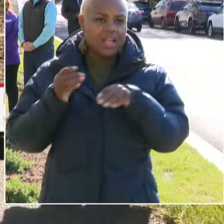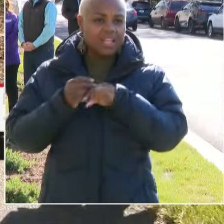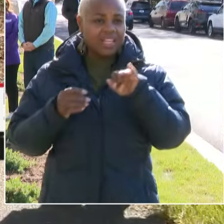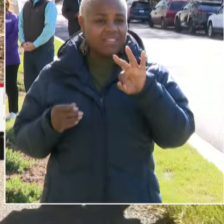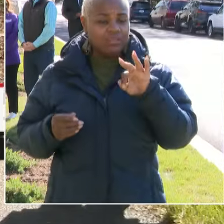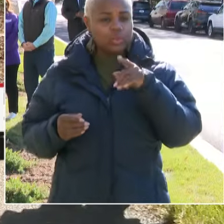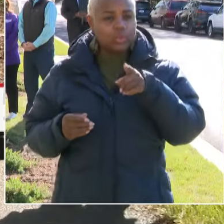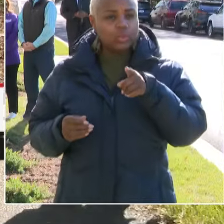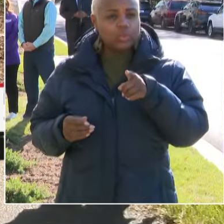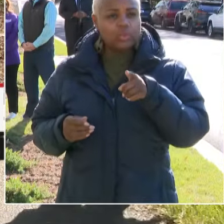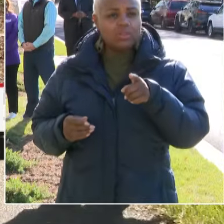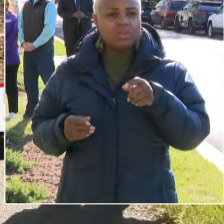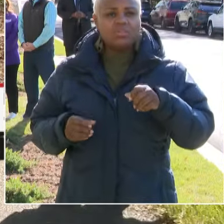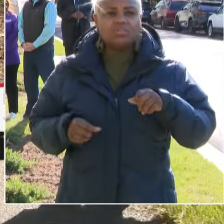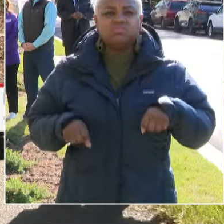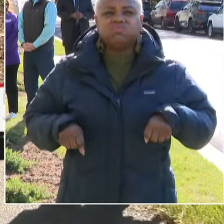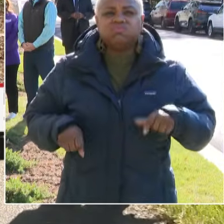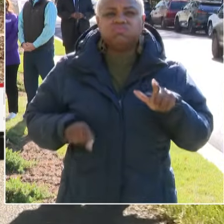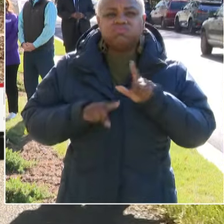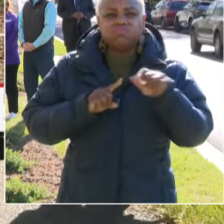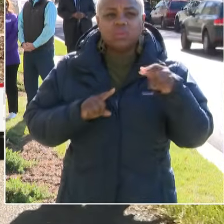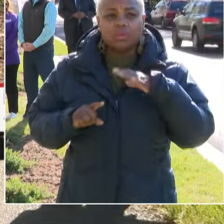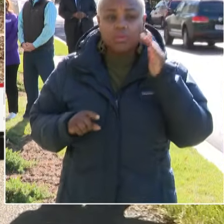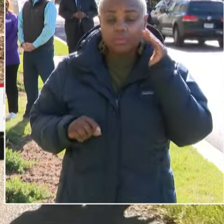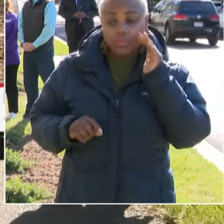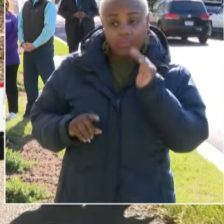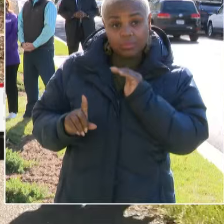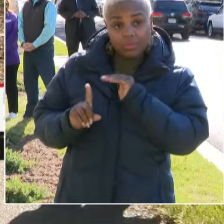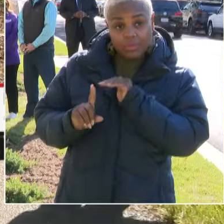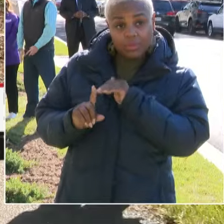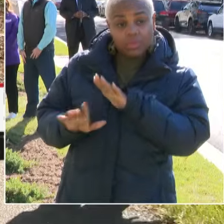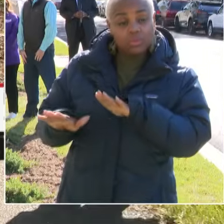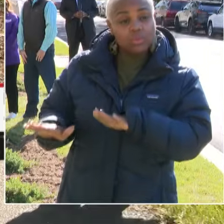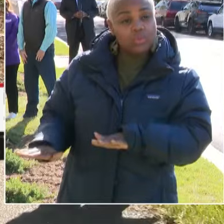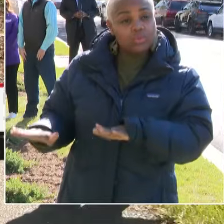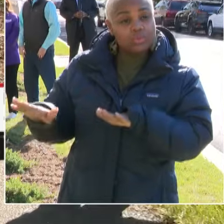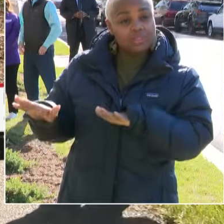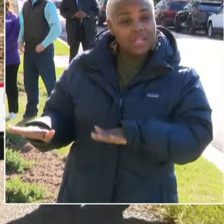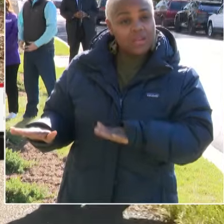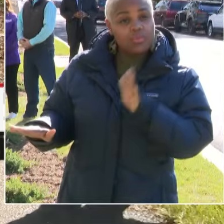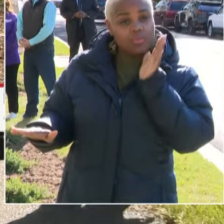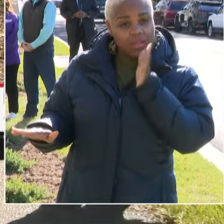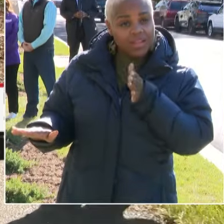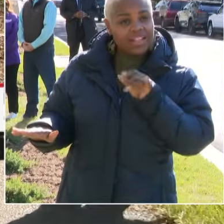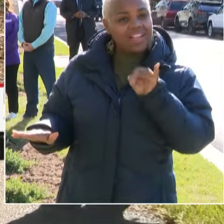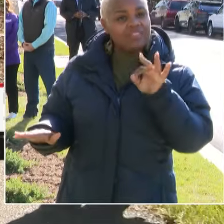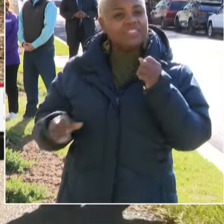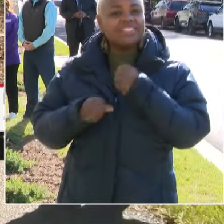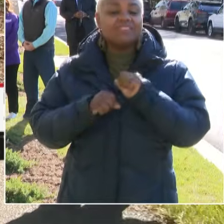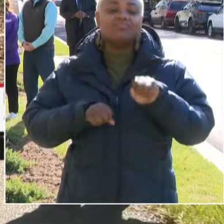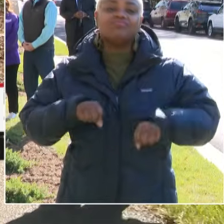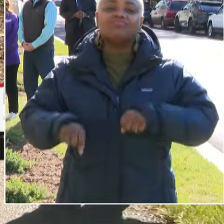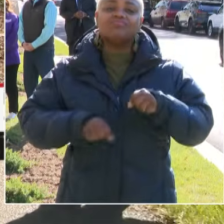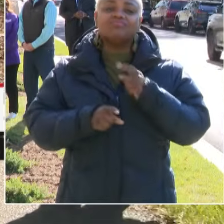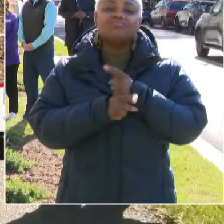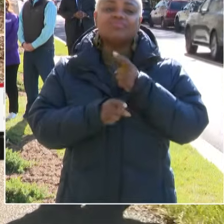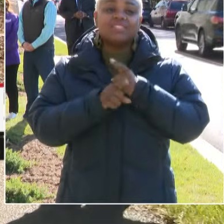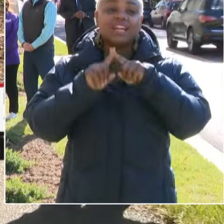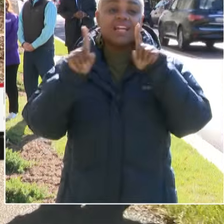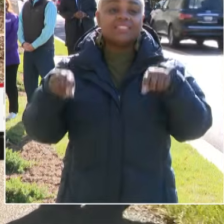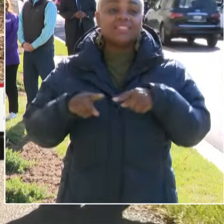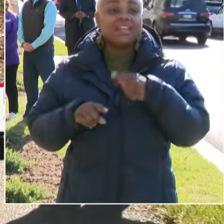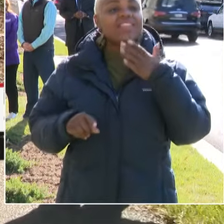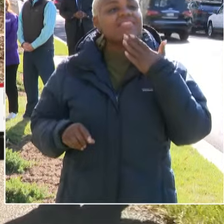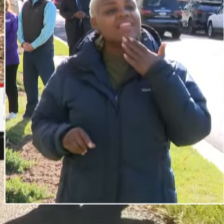these busier sections, you'll get a friendly reminder to slow down. And if you're riding safely, you'll see a "Thank you for riding safely"